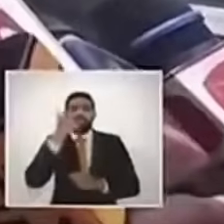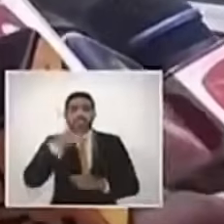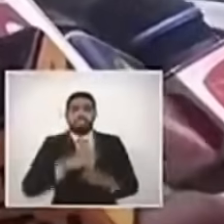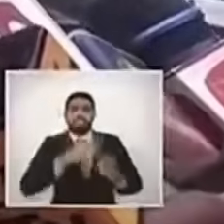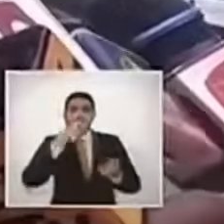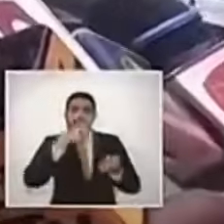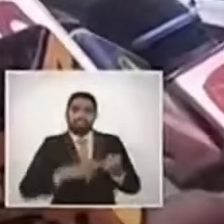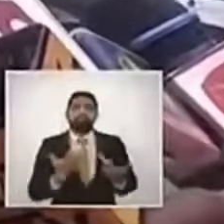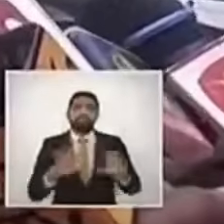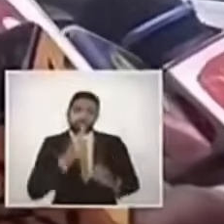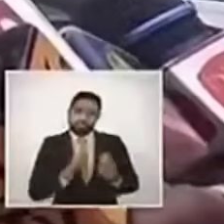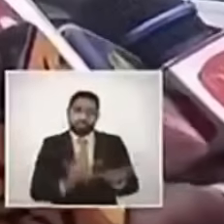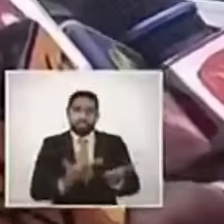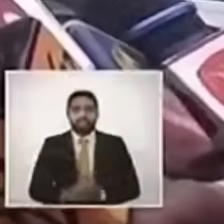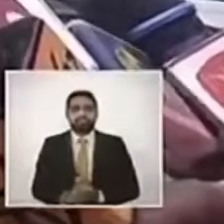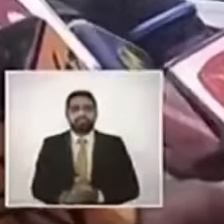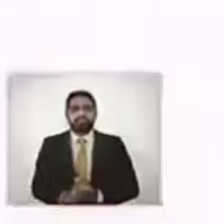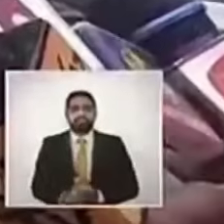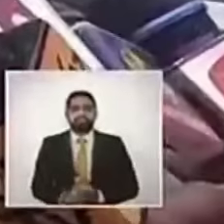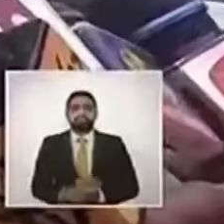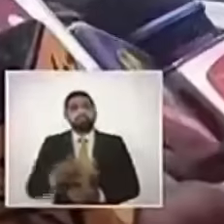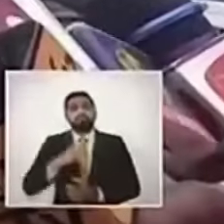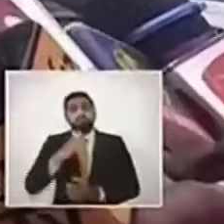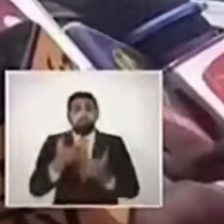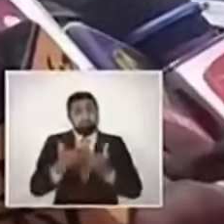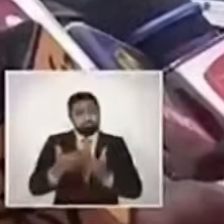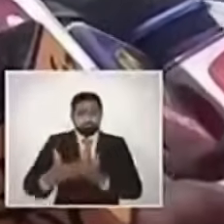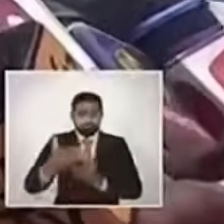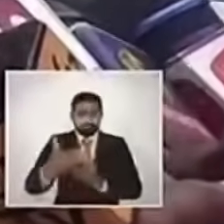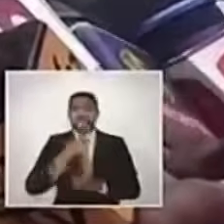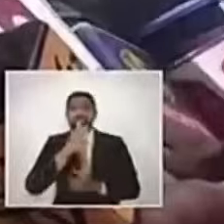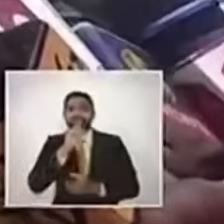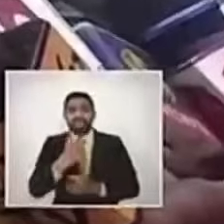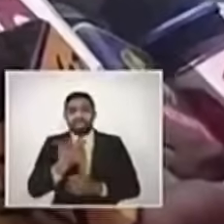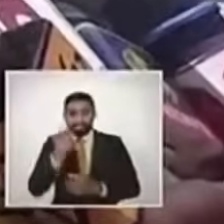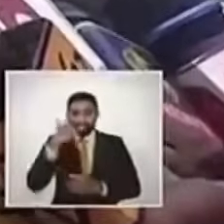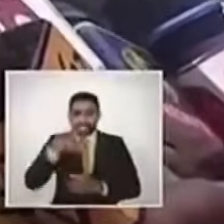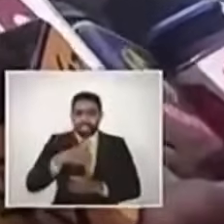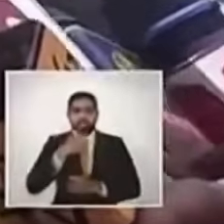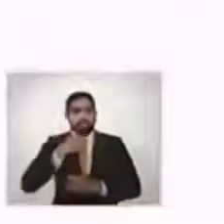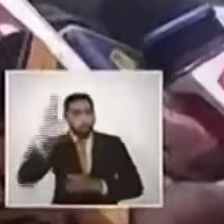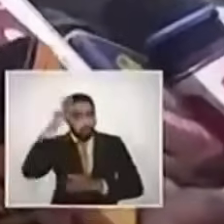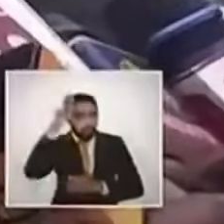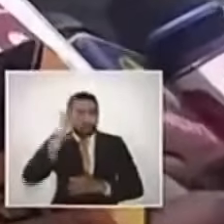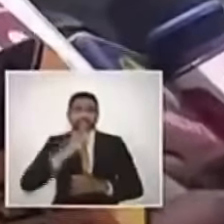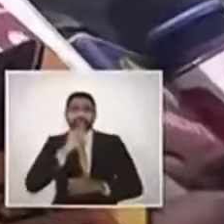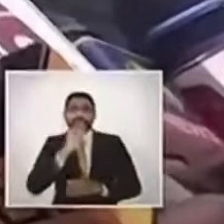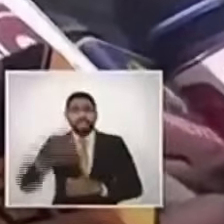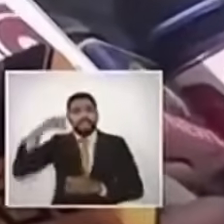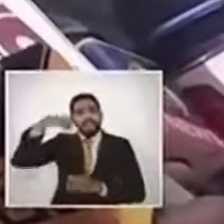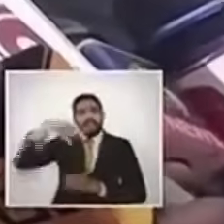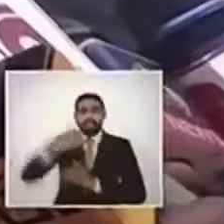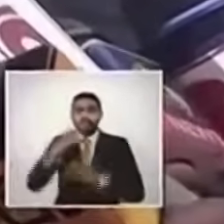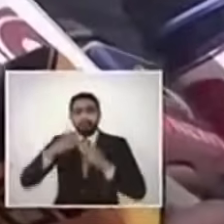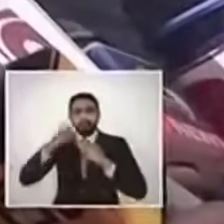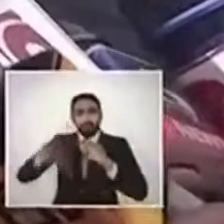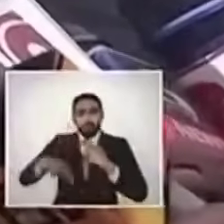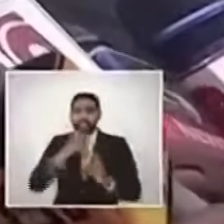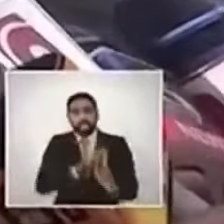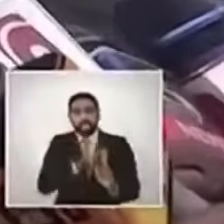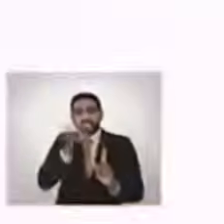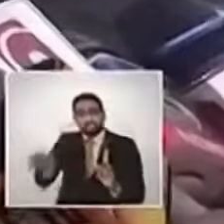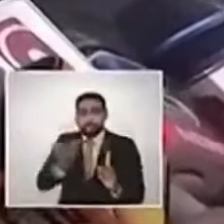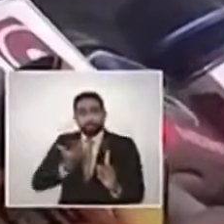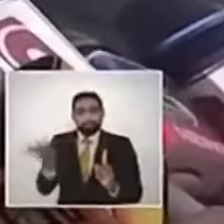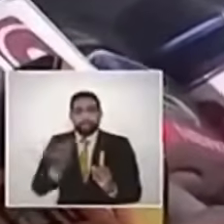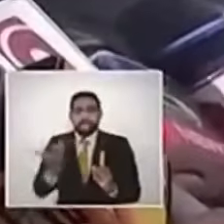What will happen if we will not be able to provide necessary amount of oil to the Ceylon Electricity Board? The country will have to experience a blackout. What will